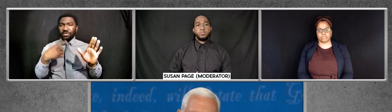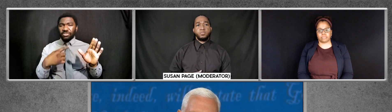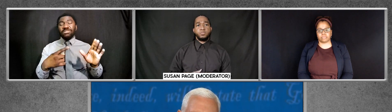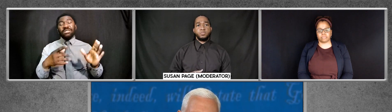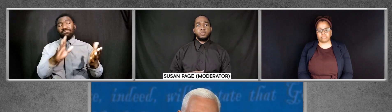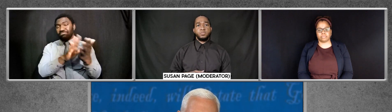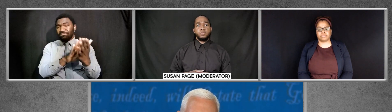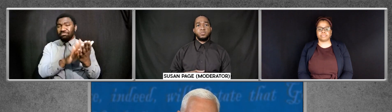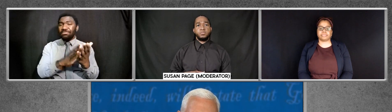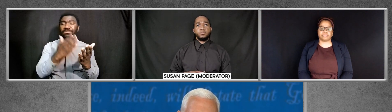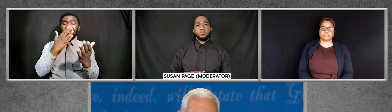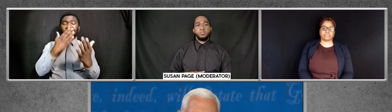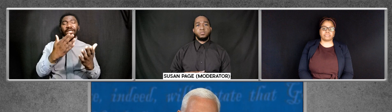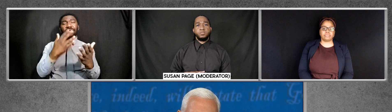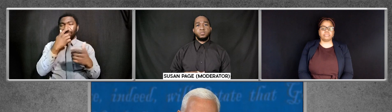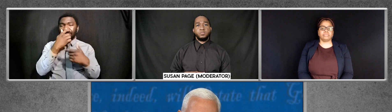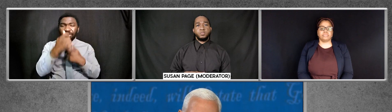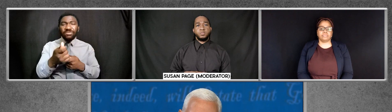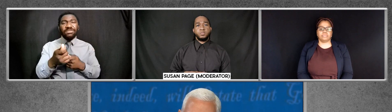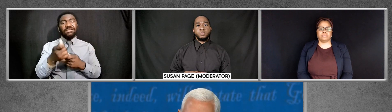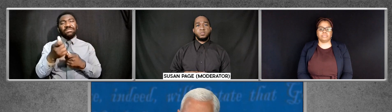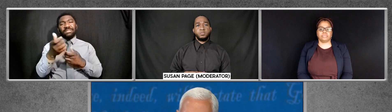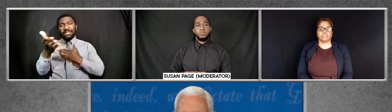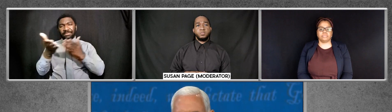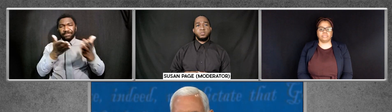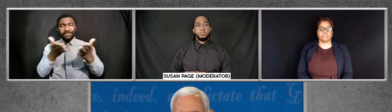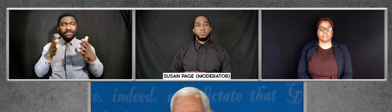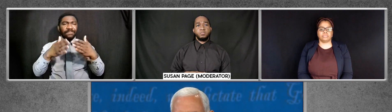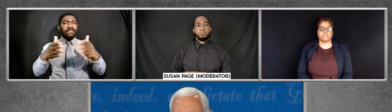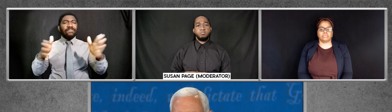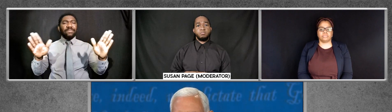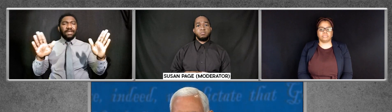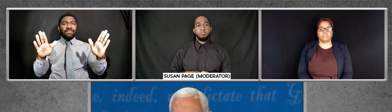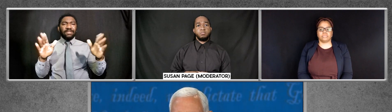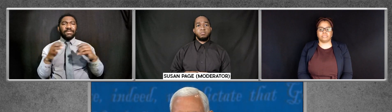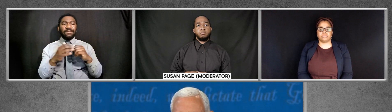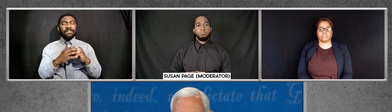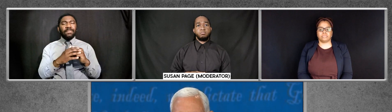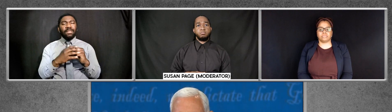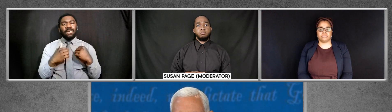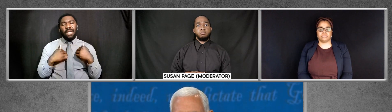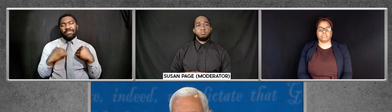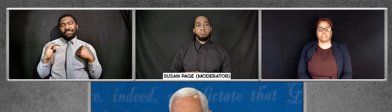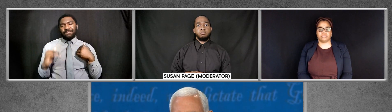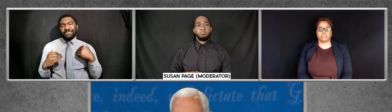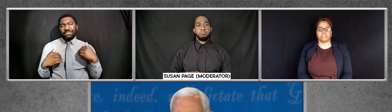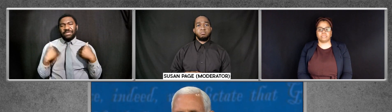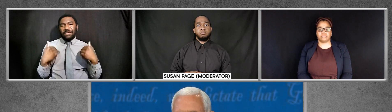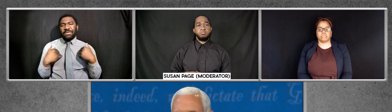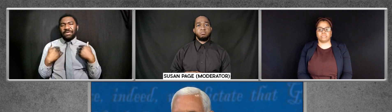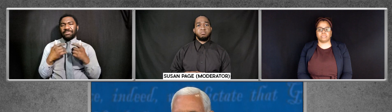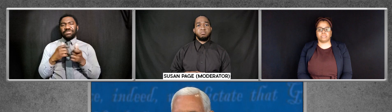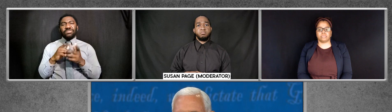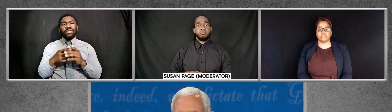life. I started following the news when I was very young. And in